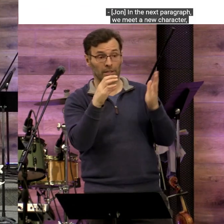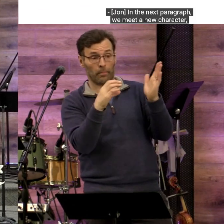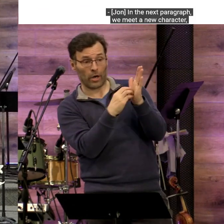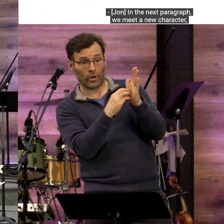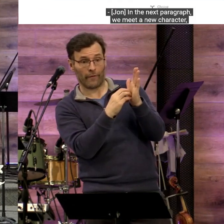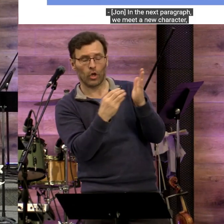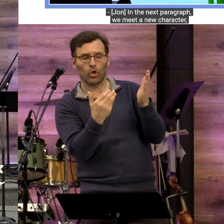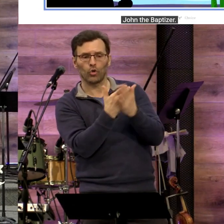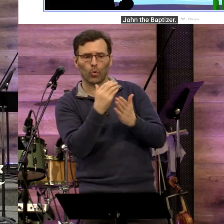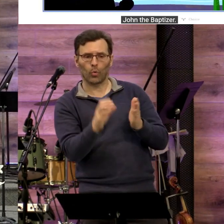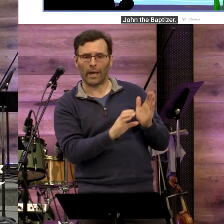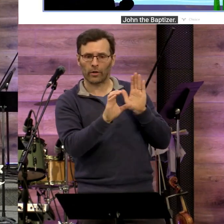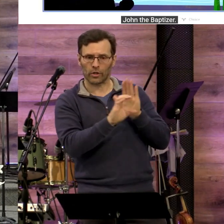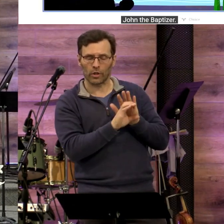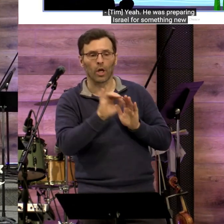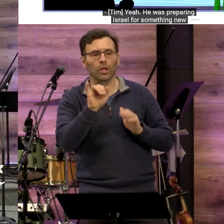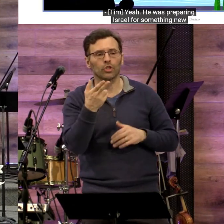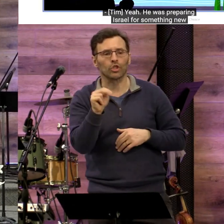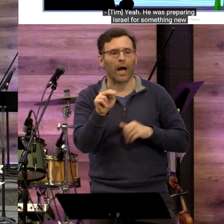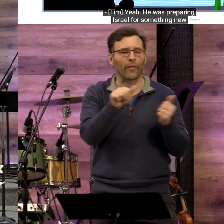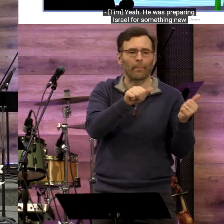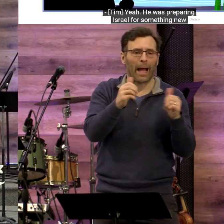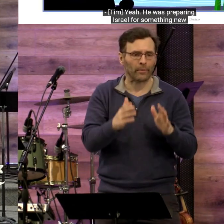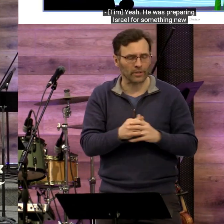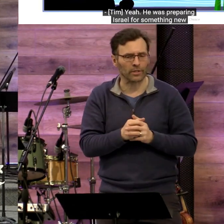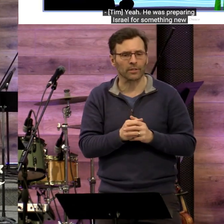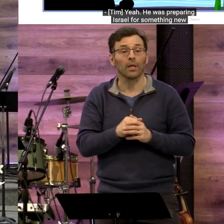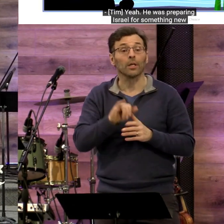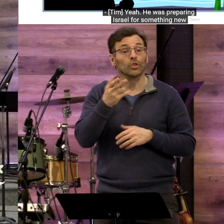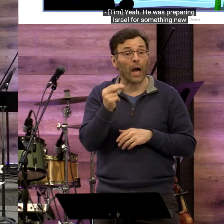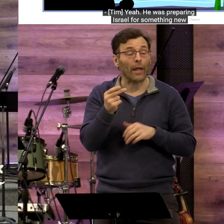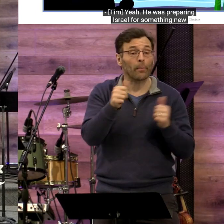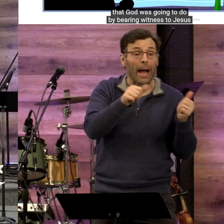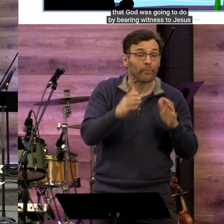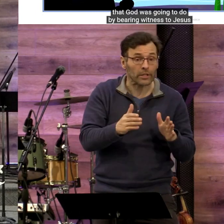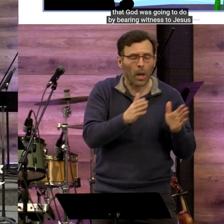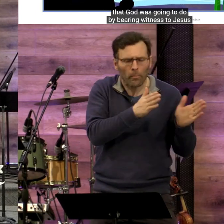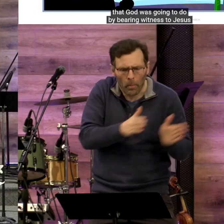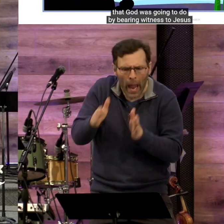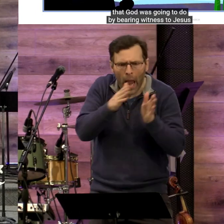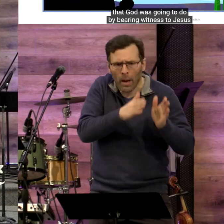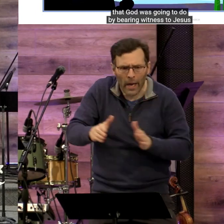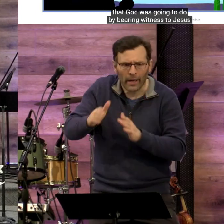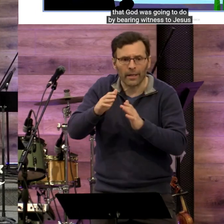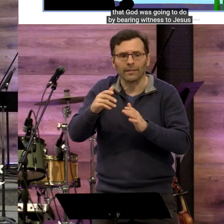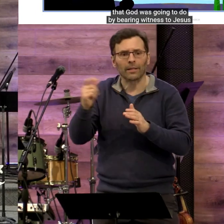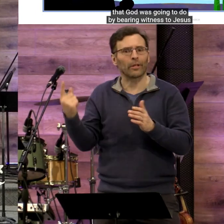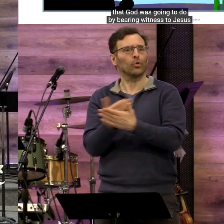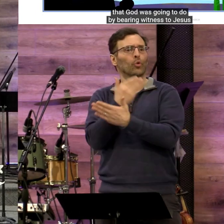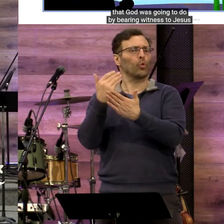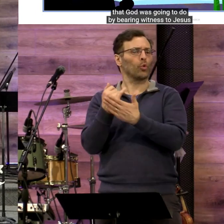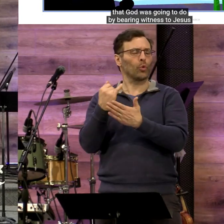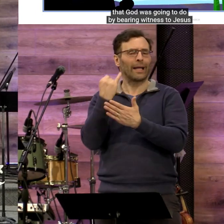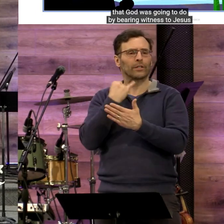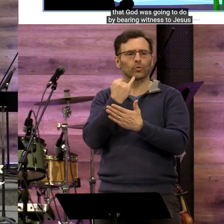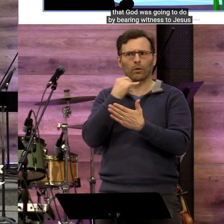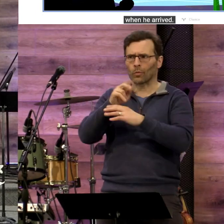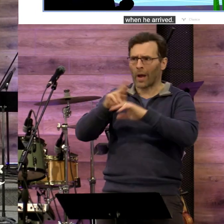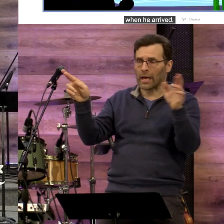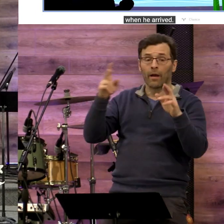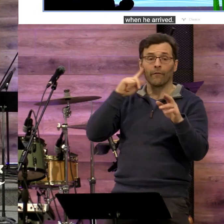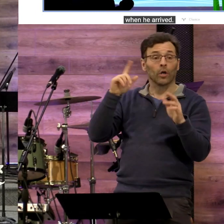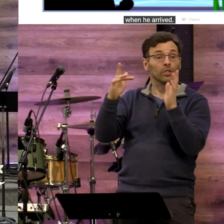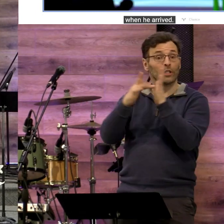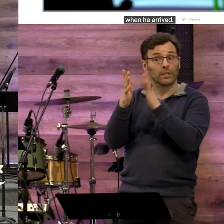new character, John the Baptizer. Yeah, he was preparing Israel for something new that God was going to do by bearing witness to Jesus